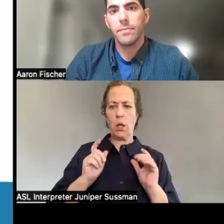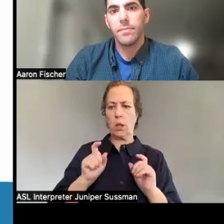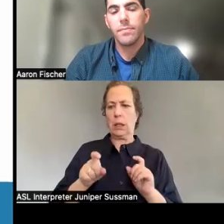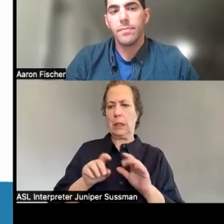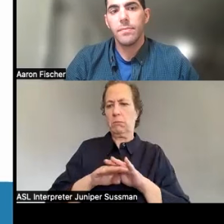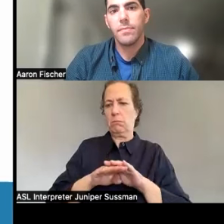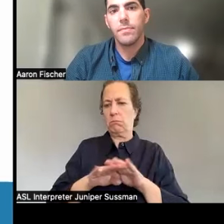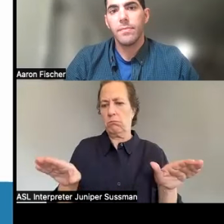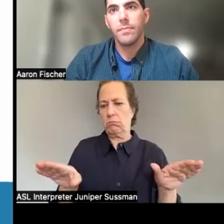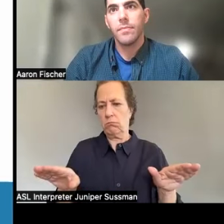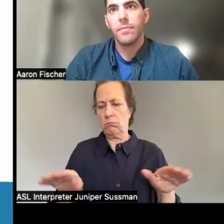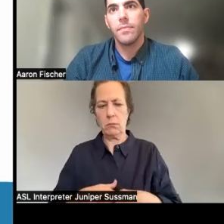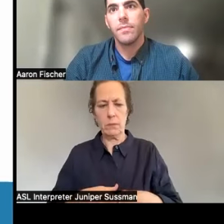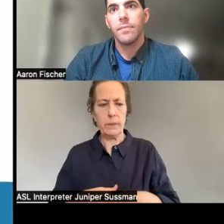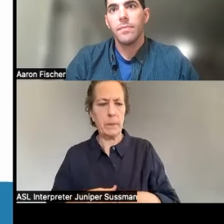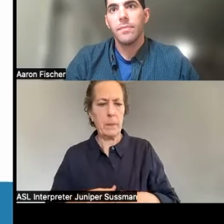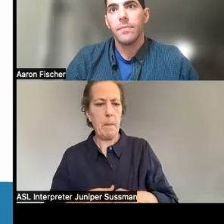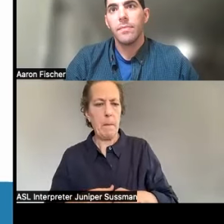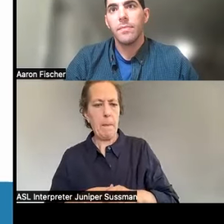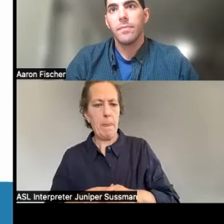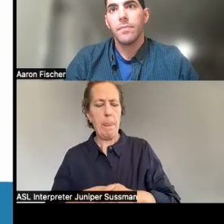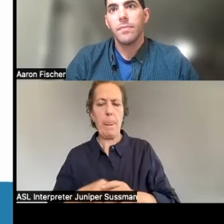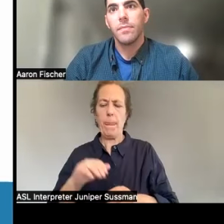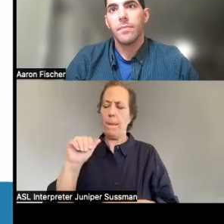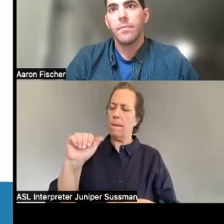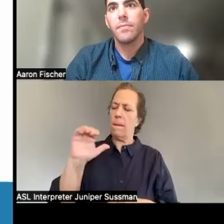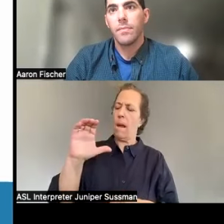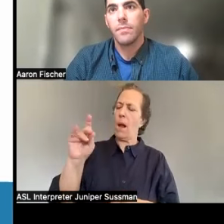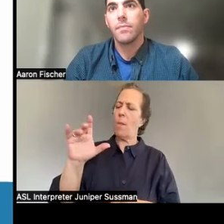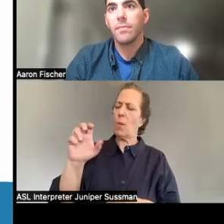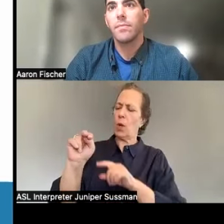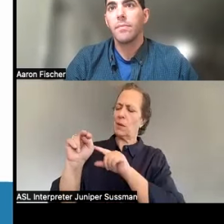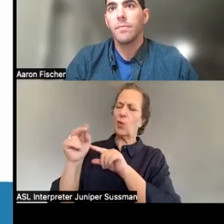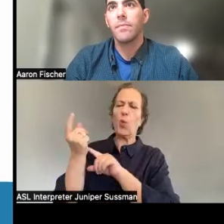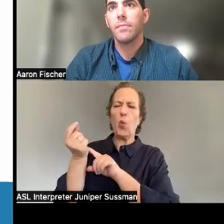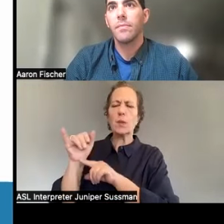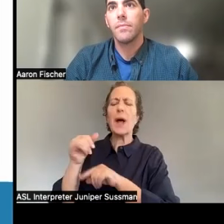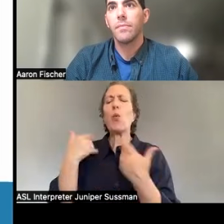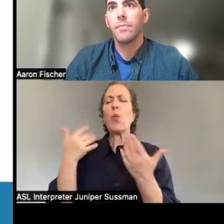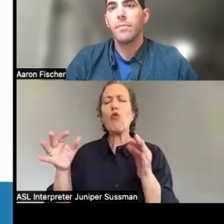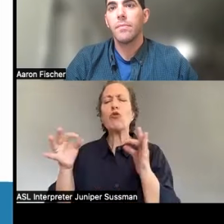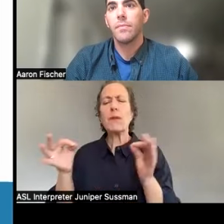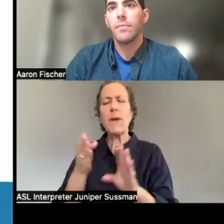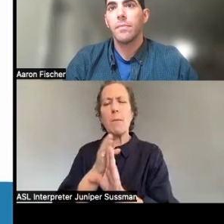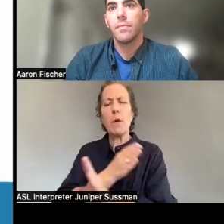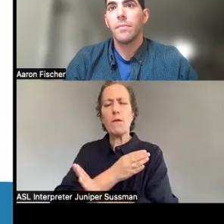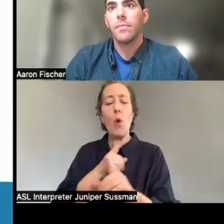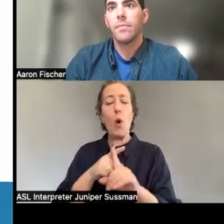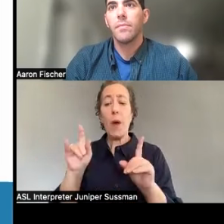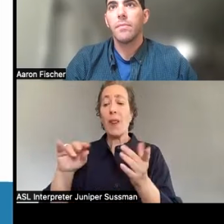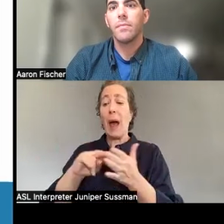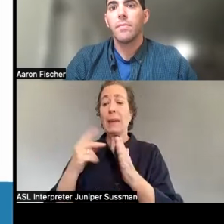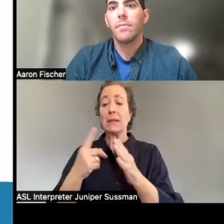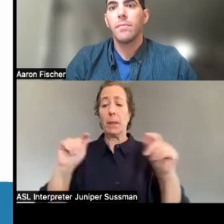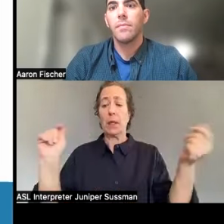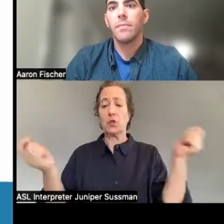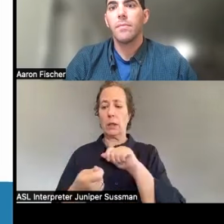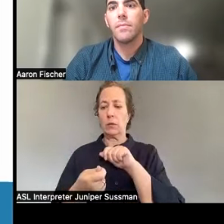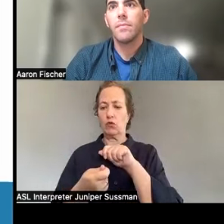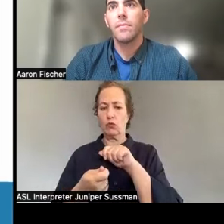Just to review what an accommodation is, which was already covered earlier, it is a change in the way things are normally done at work